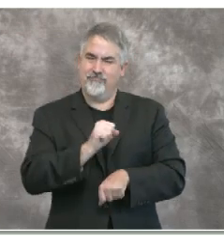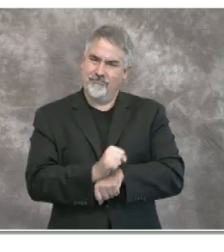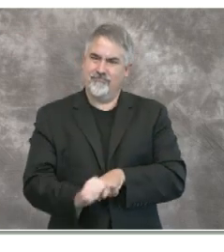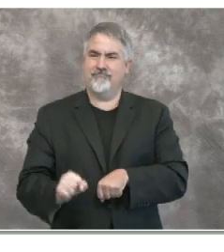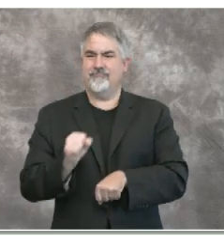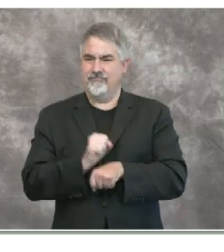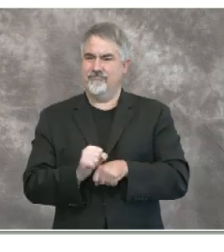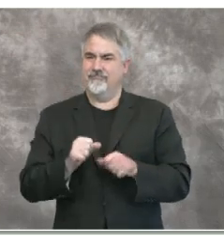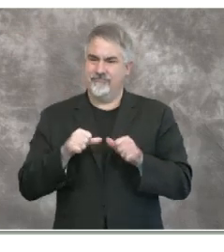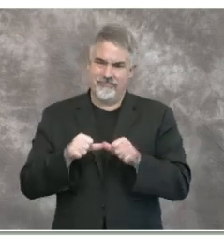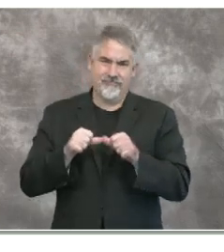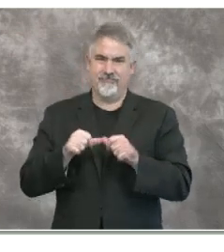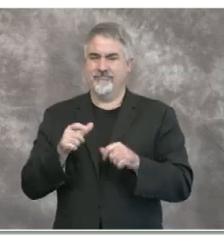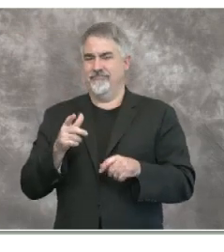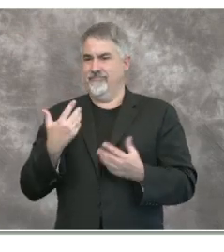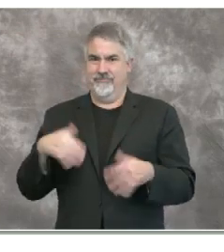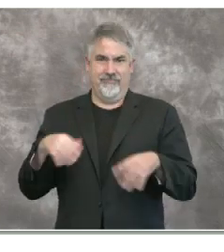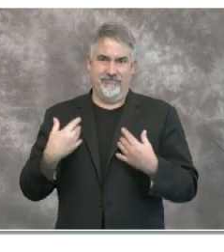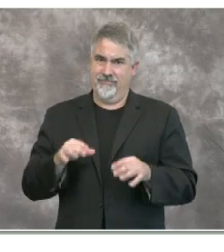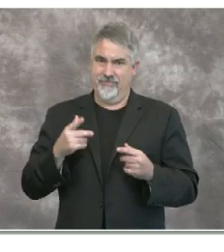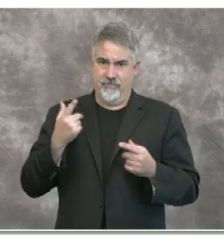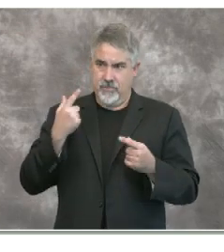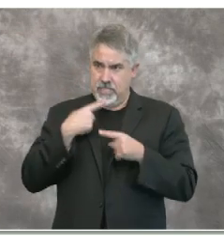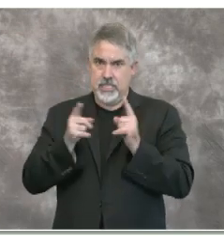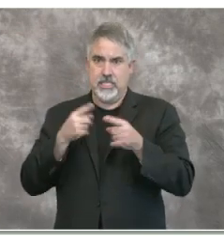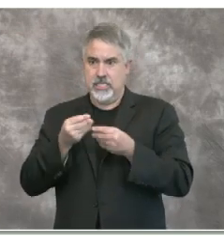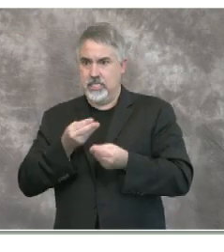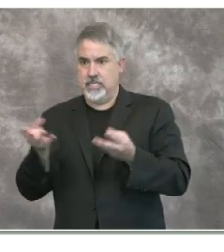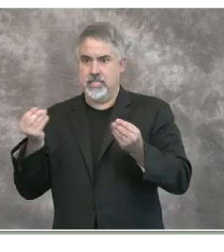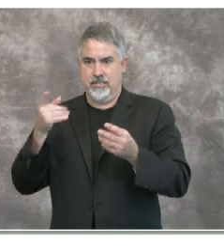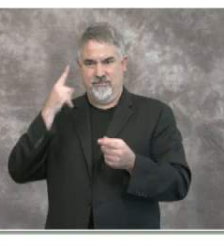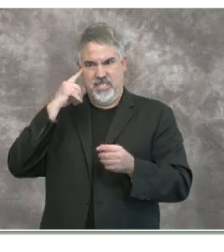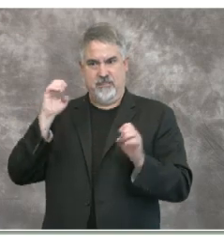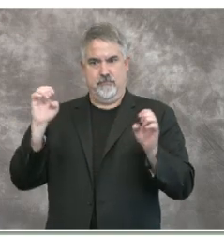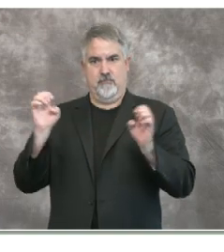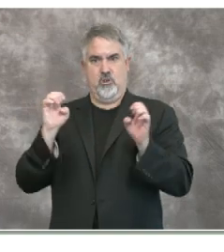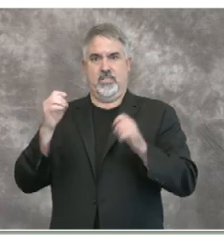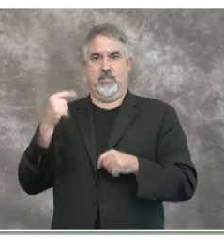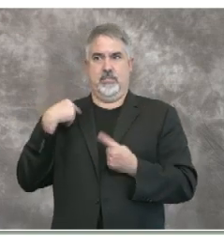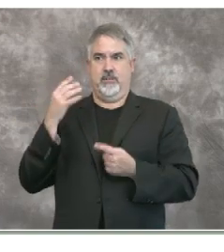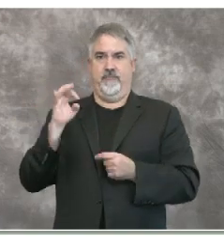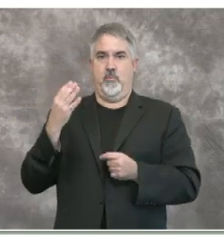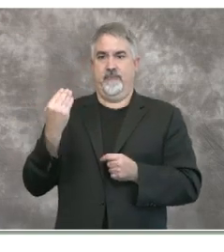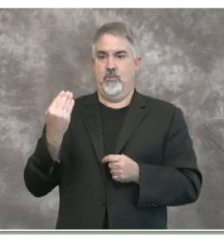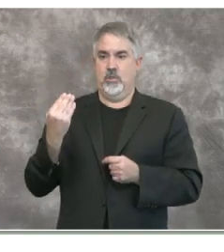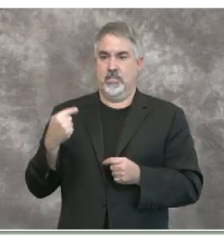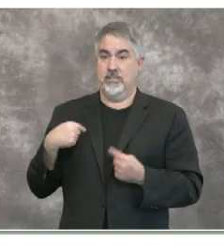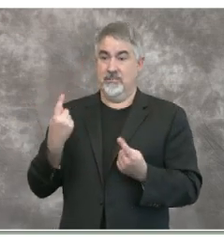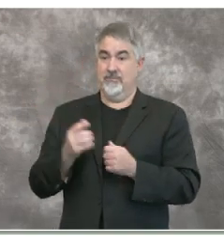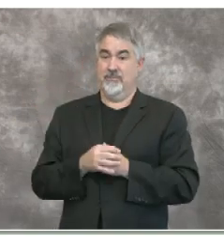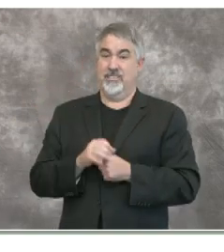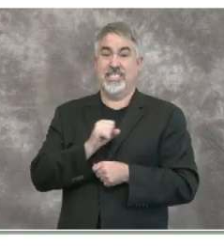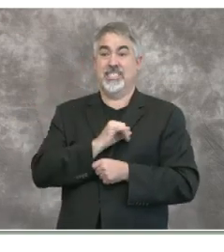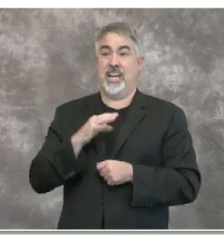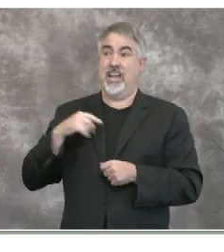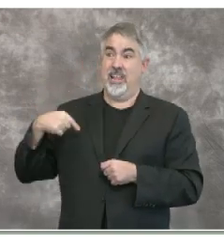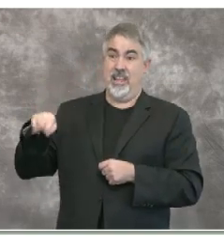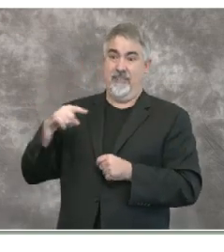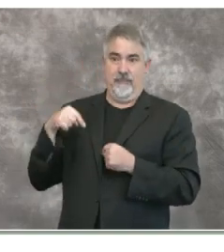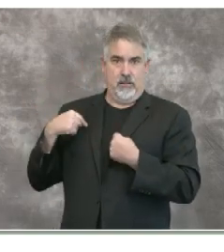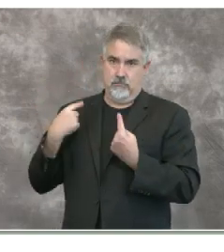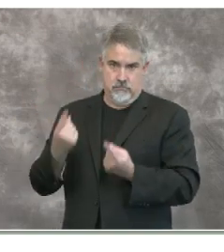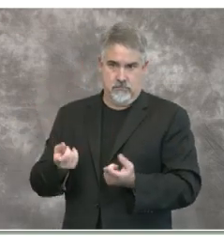county declared a public health emergency on February 14th, our staff has tested close to 800 specimens for